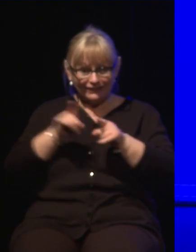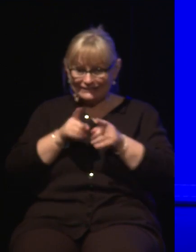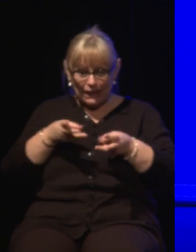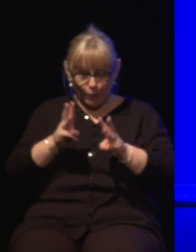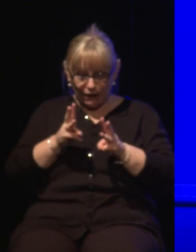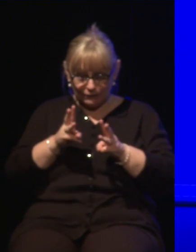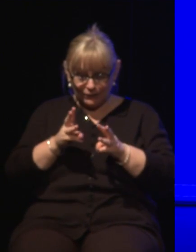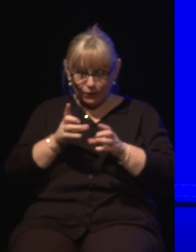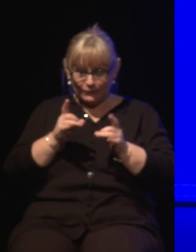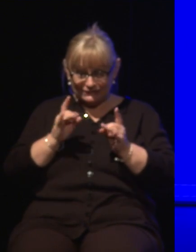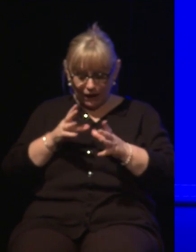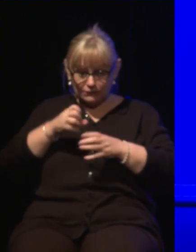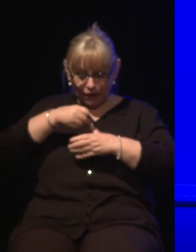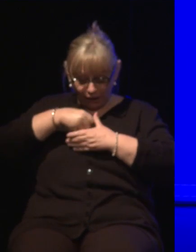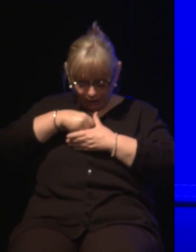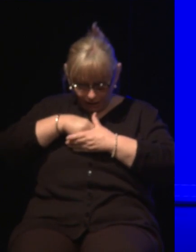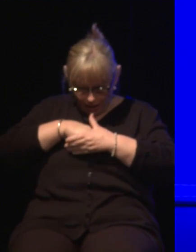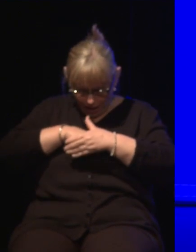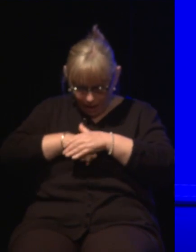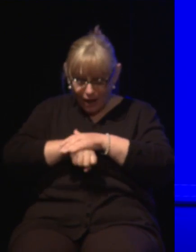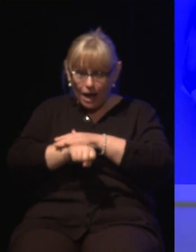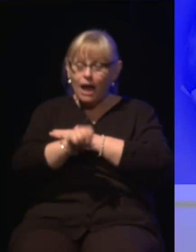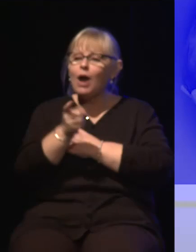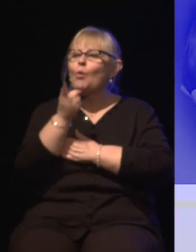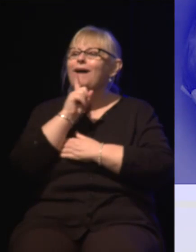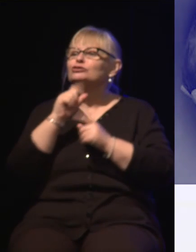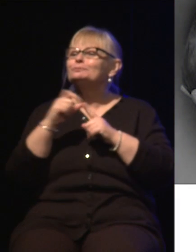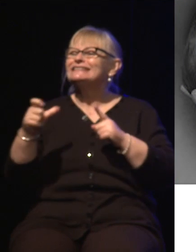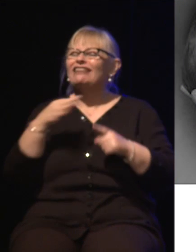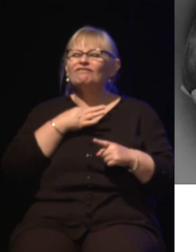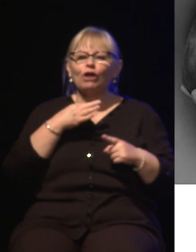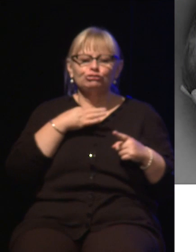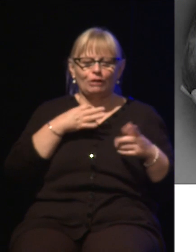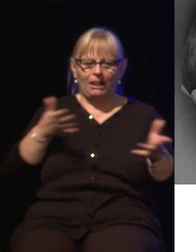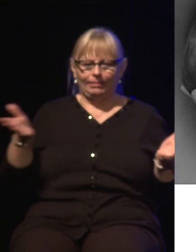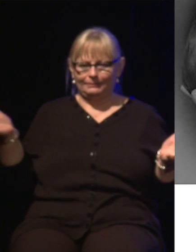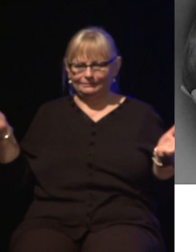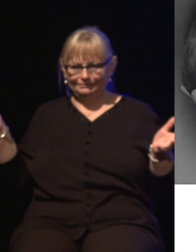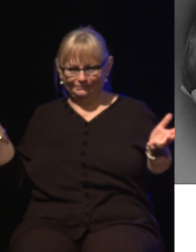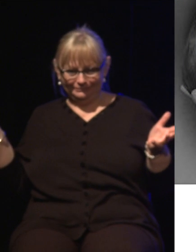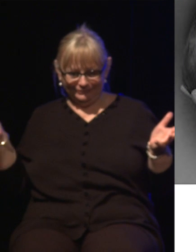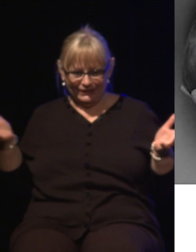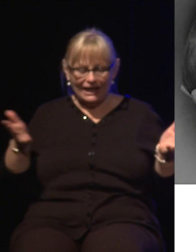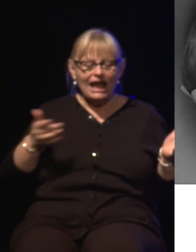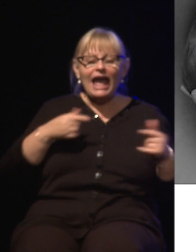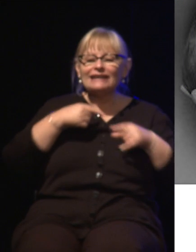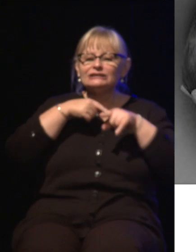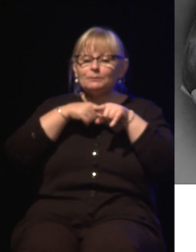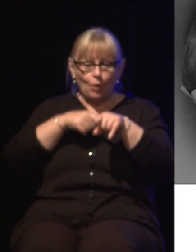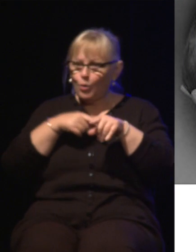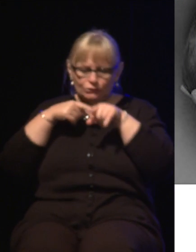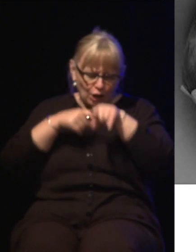all started off life in a situation of complete vulnerability. We're all, for quite a number of years, dependent on our